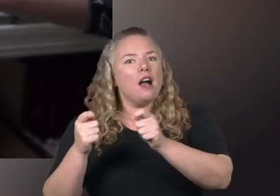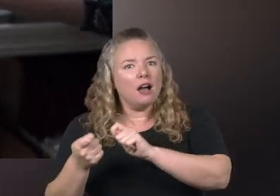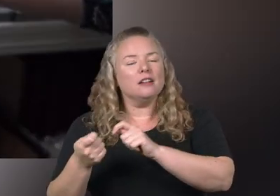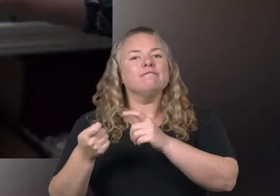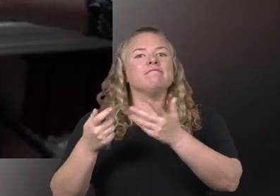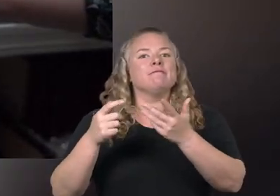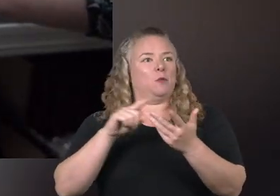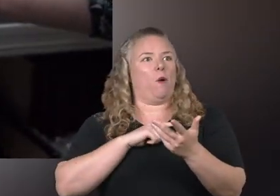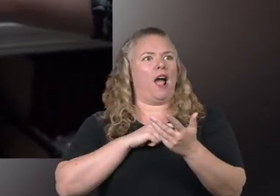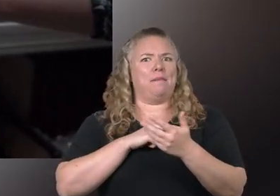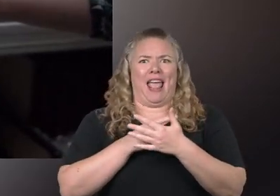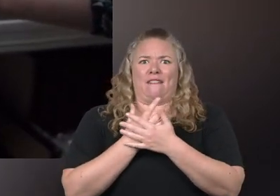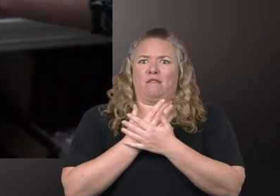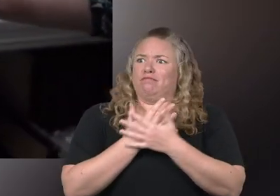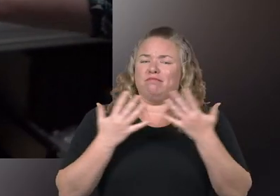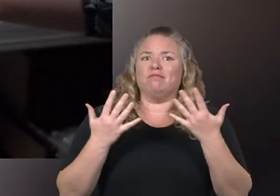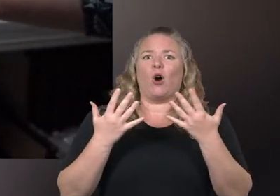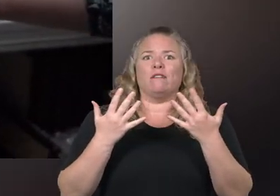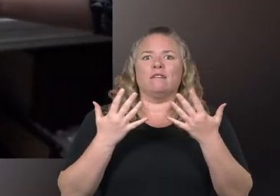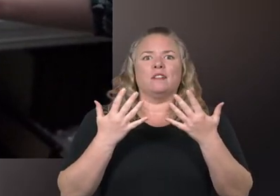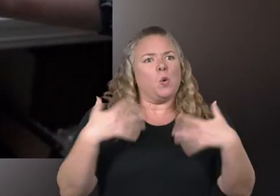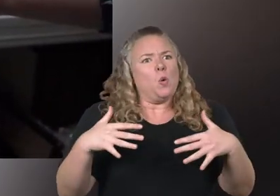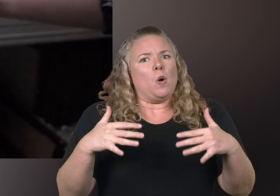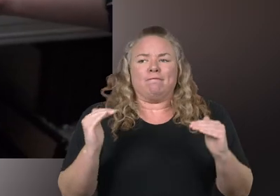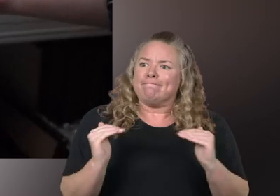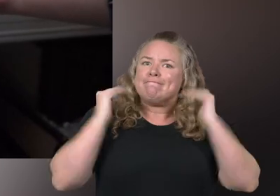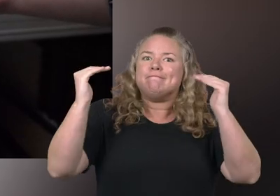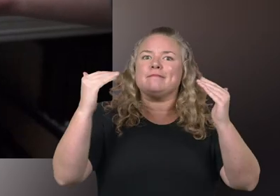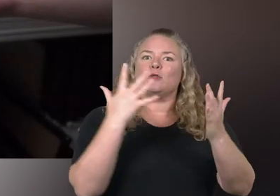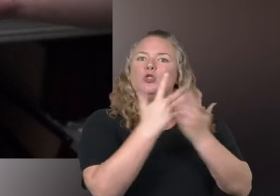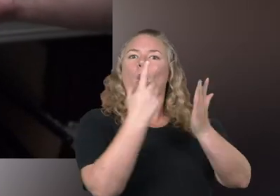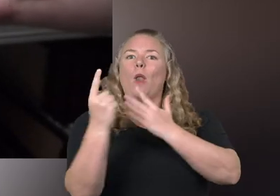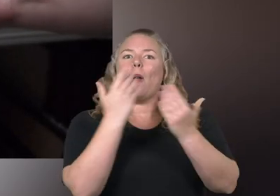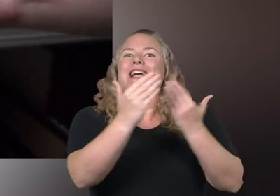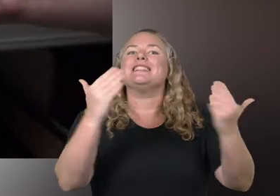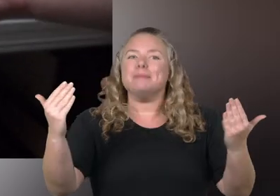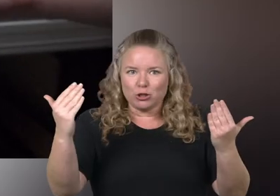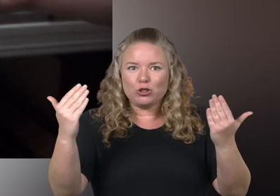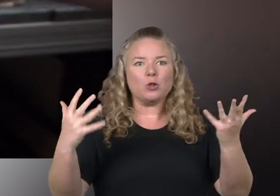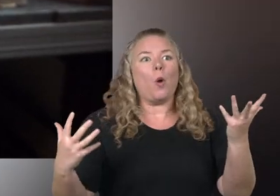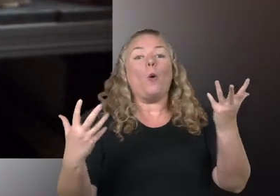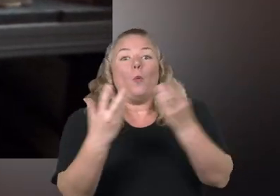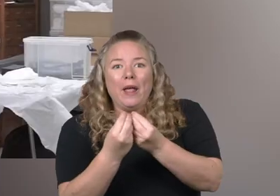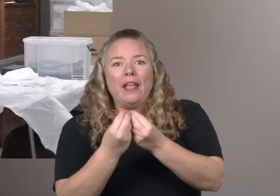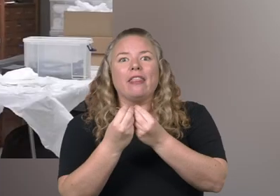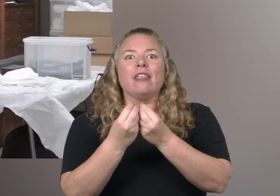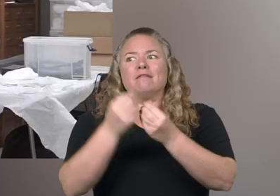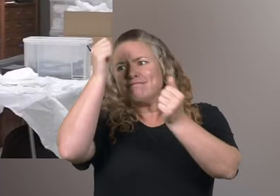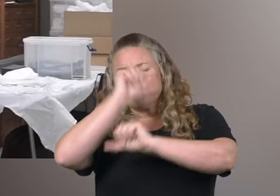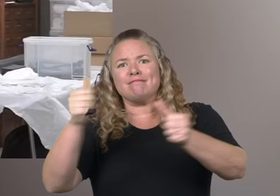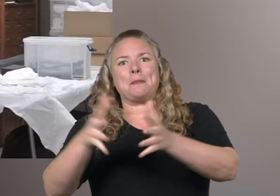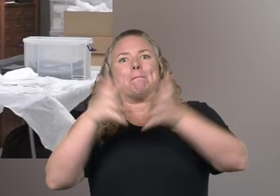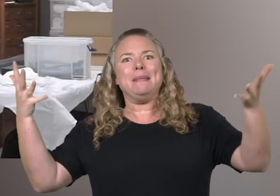a number of really significant solo exhibitions that have been accompanied by major publications